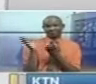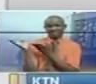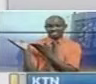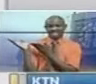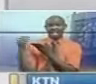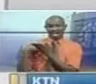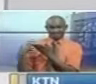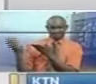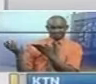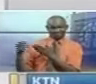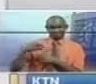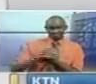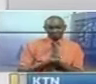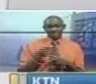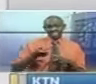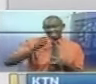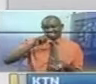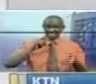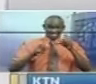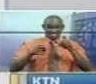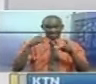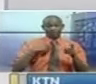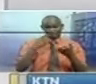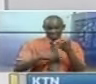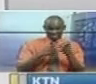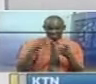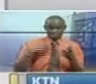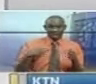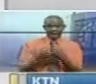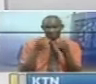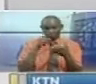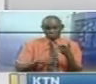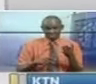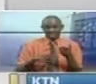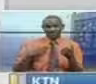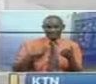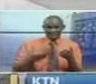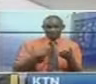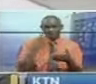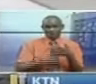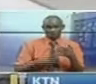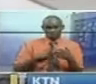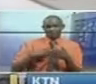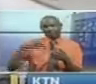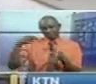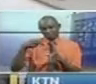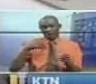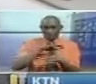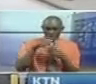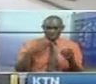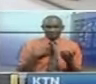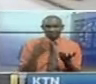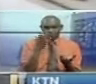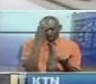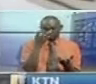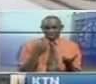in Nairobi. The increases of these prices was occasioned by the rise in landed cost of diesel, petrol and kerosene, brought about by